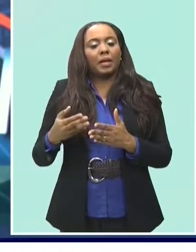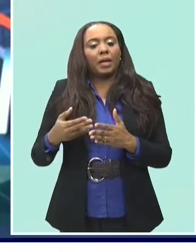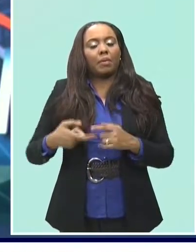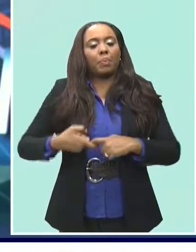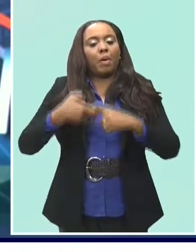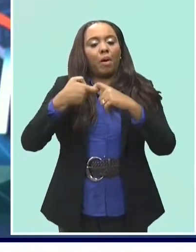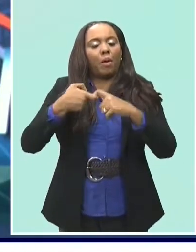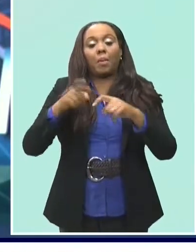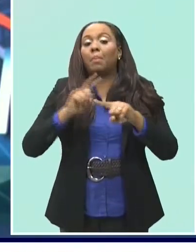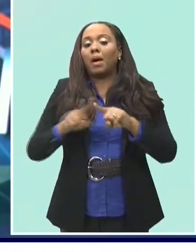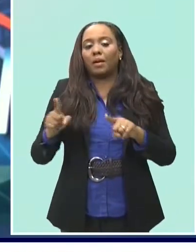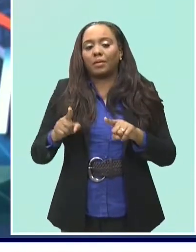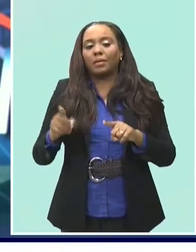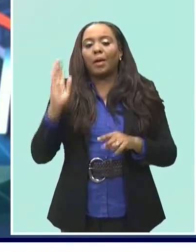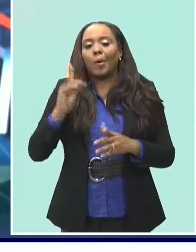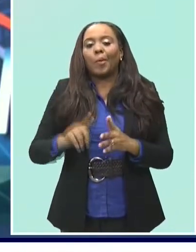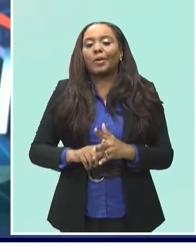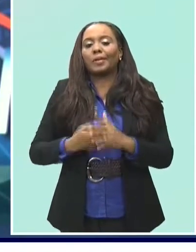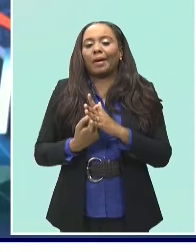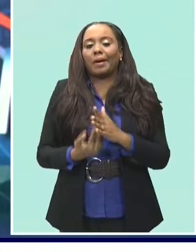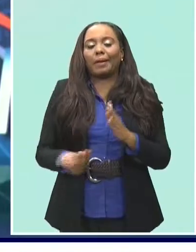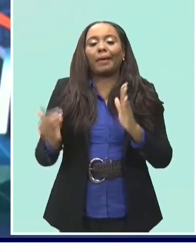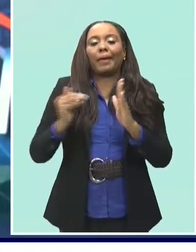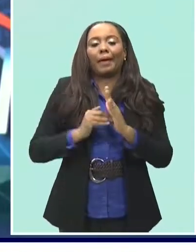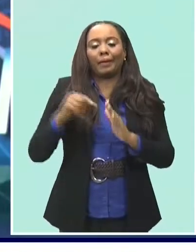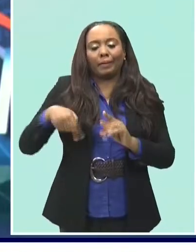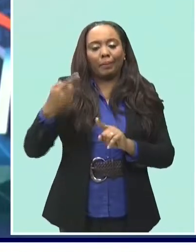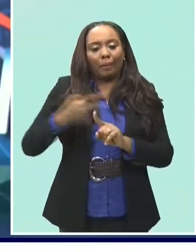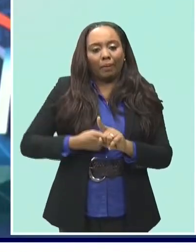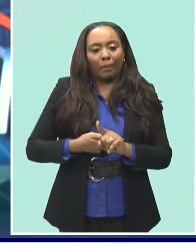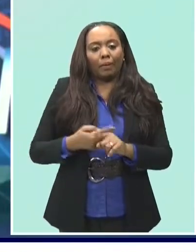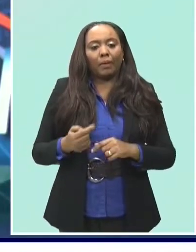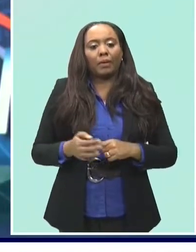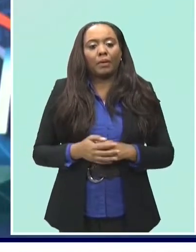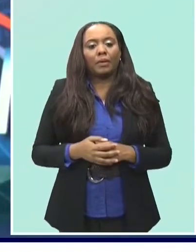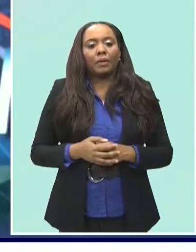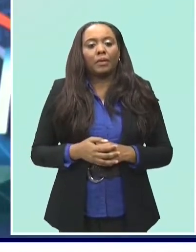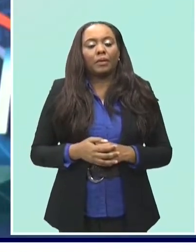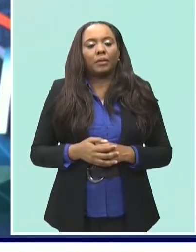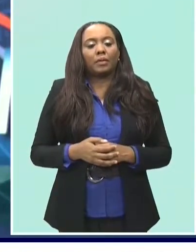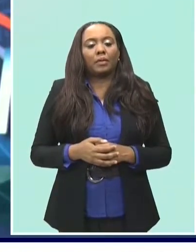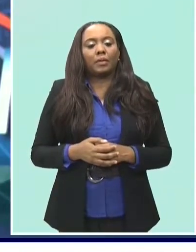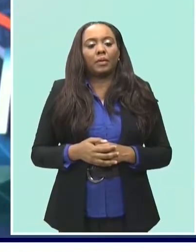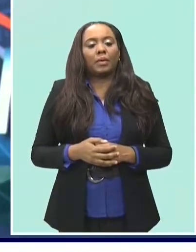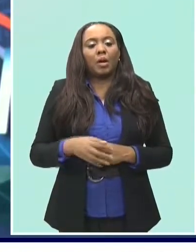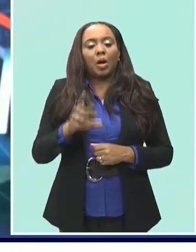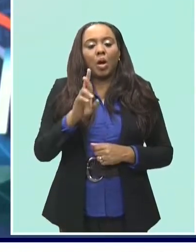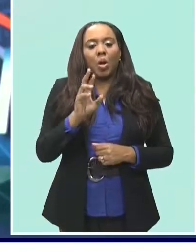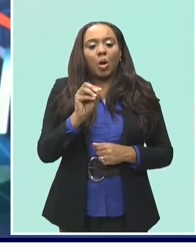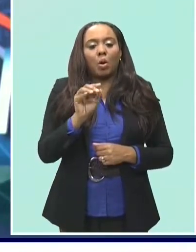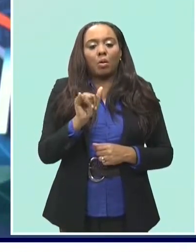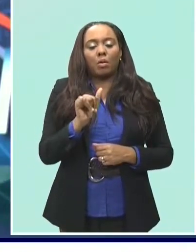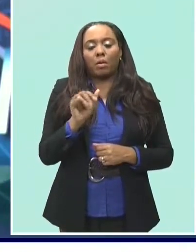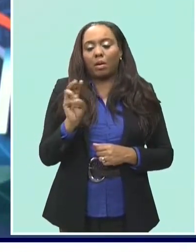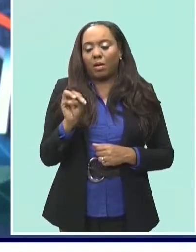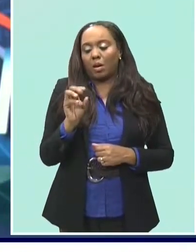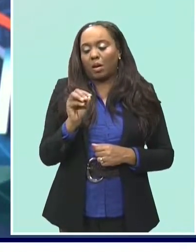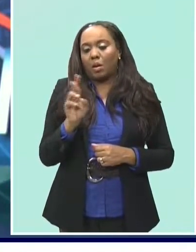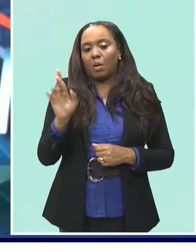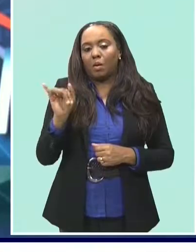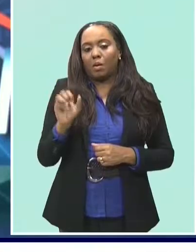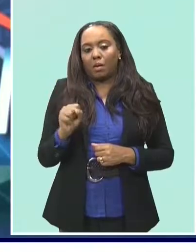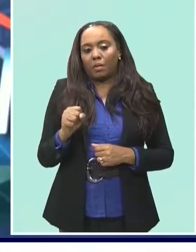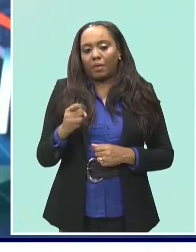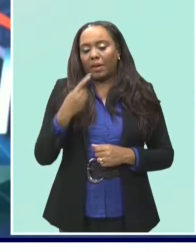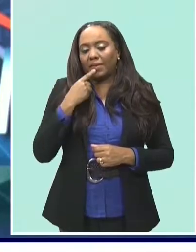their checks again from this month. Word of this from Press Secretary to the Prime Minister, Roy Morris. Mr. Morris says this action followed a